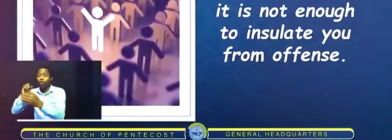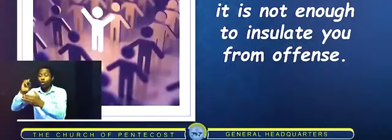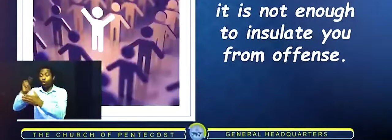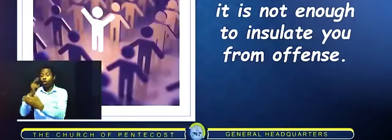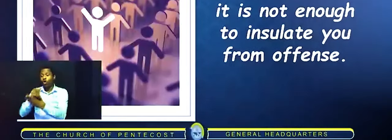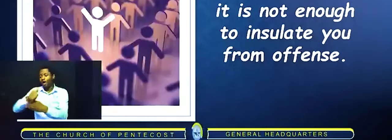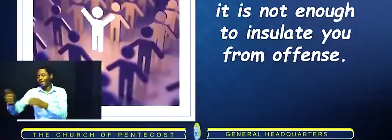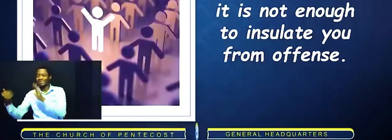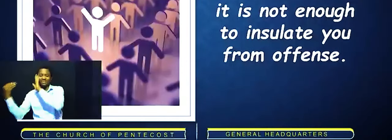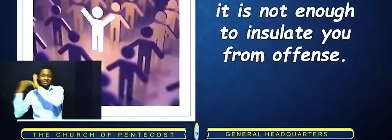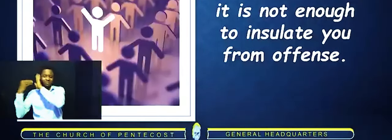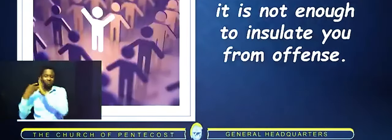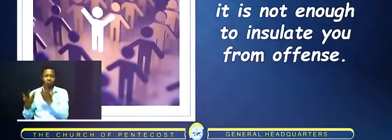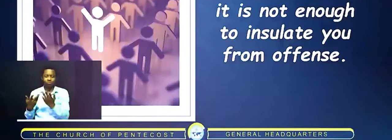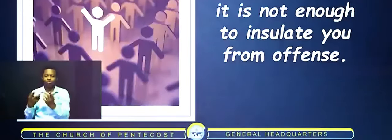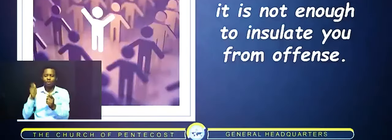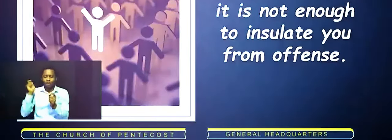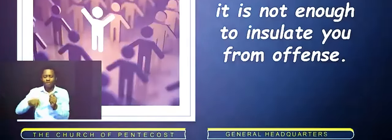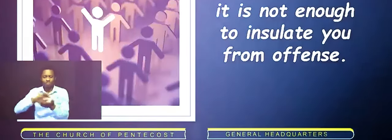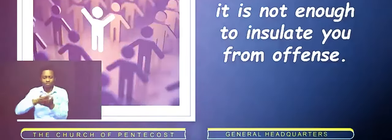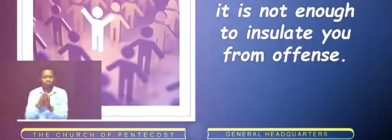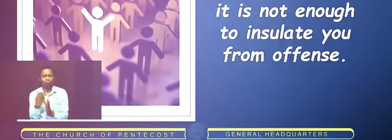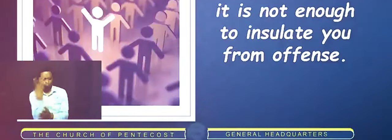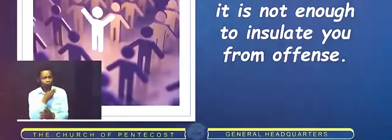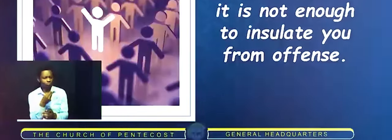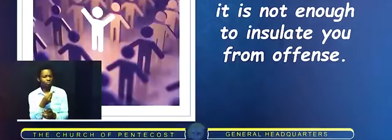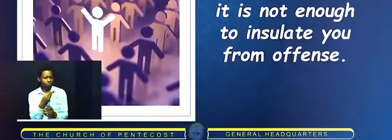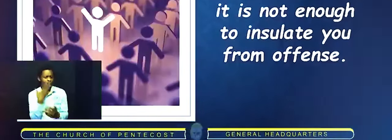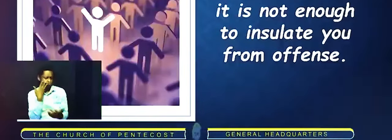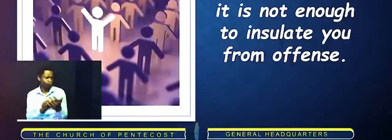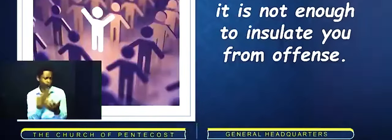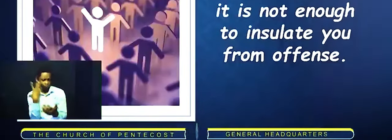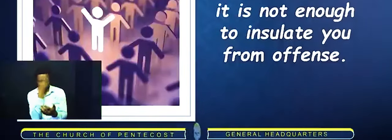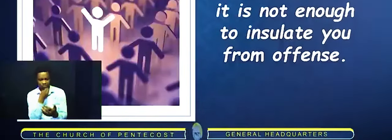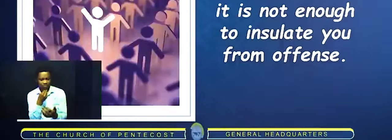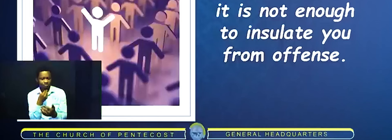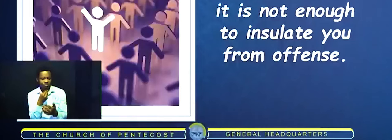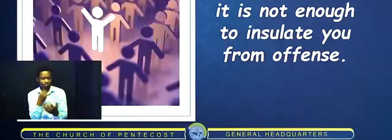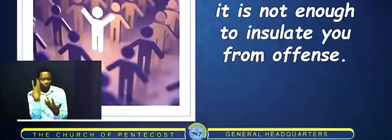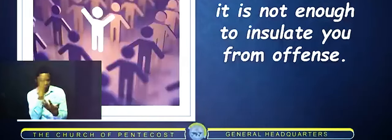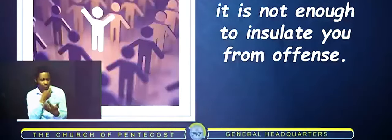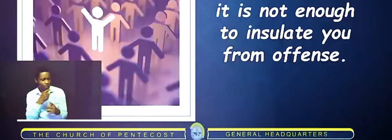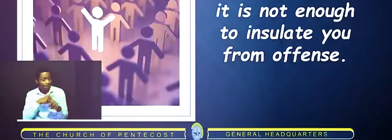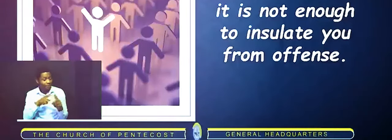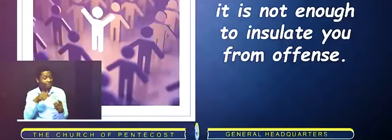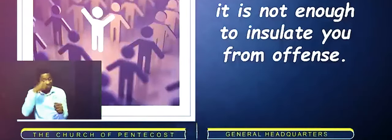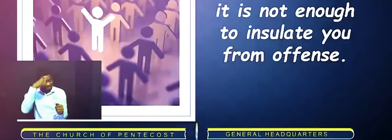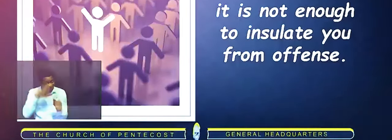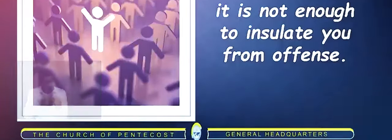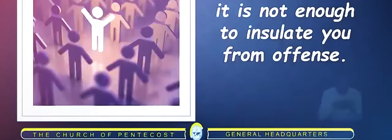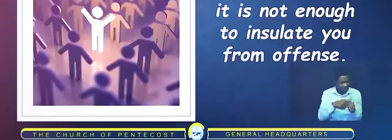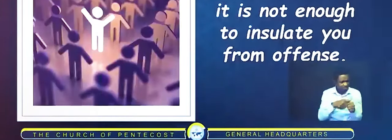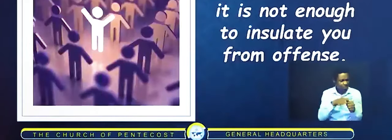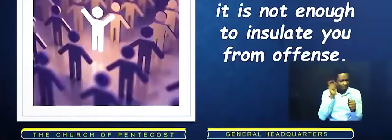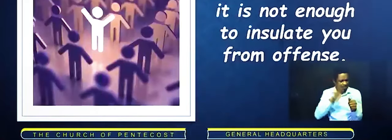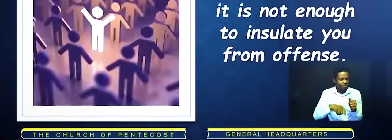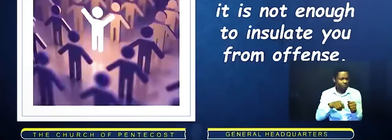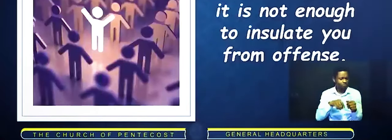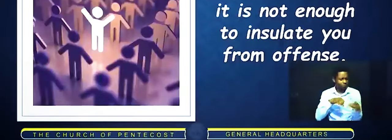people be Winsome be attractive but remember that it is not